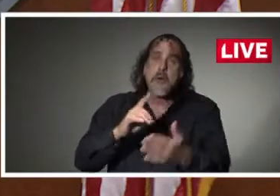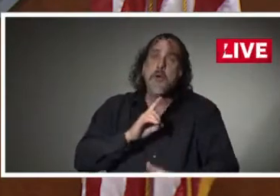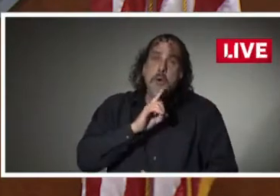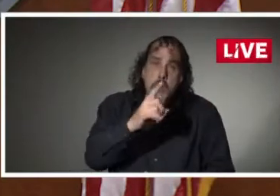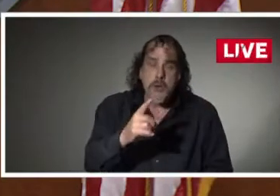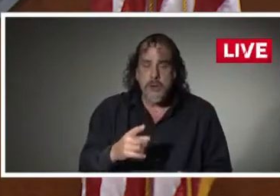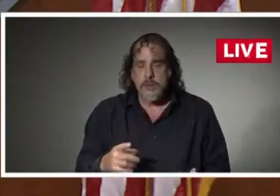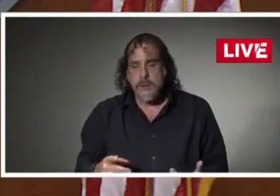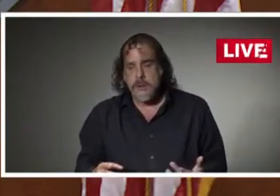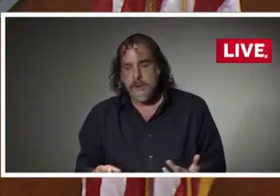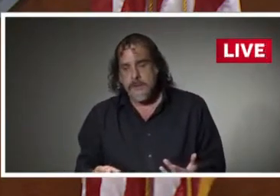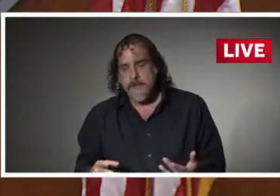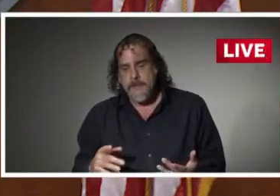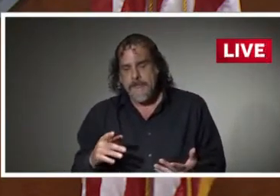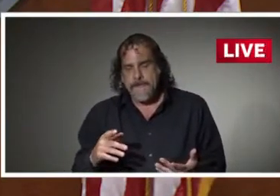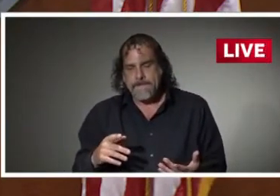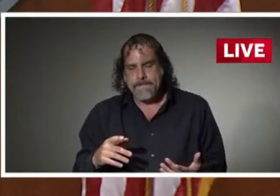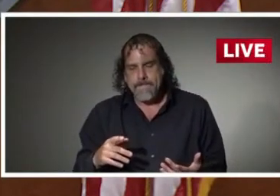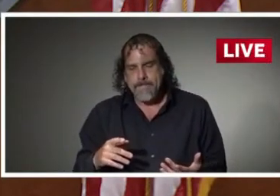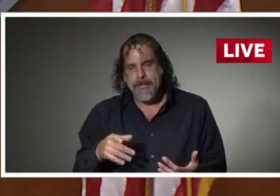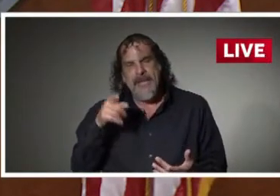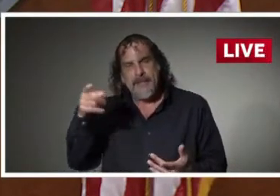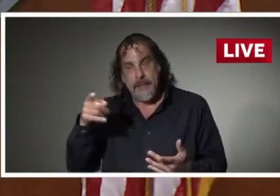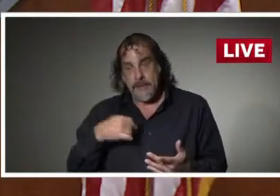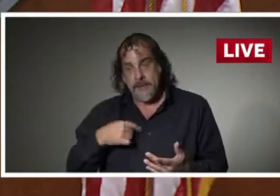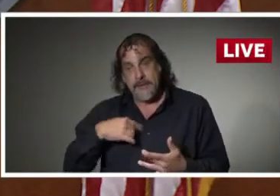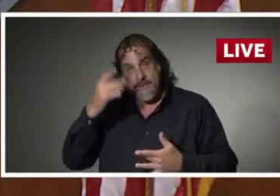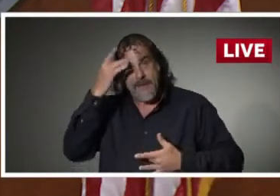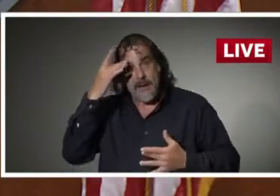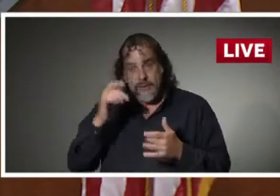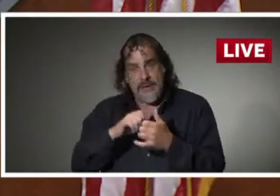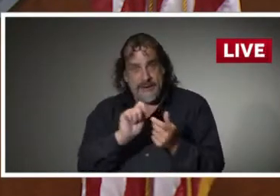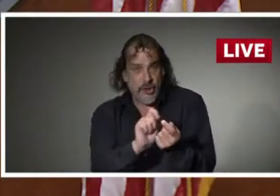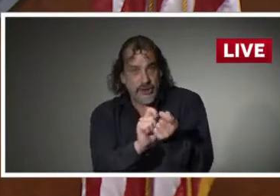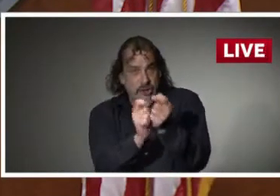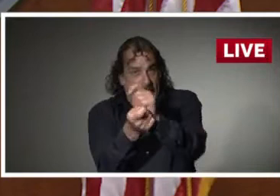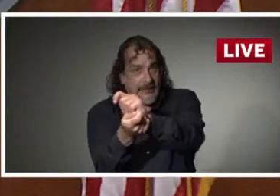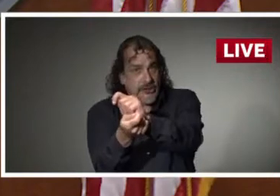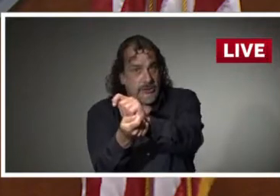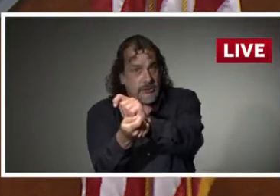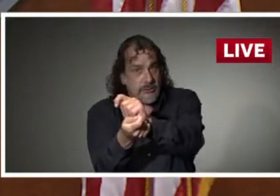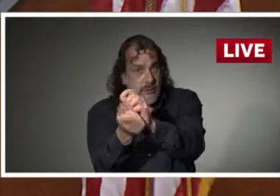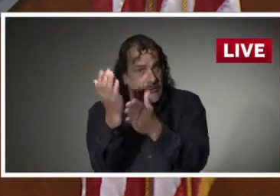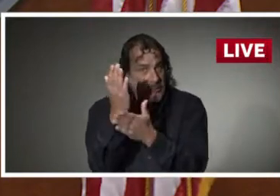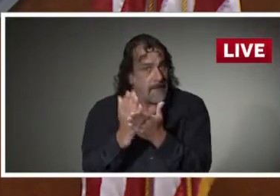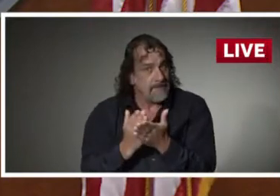a slight variation of a strain of this particular virus that is even more